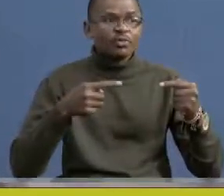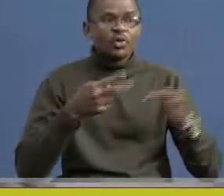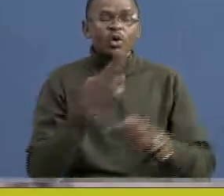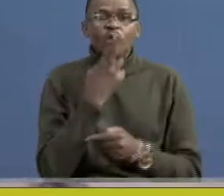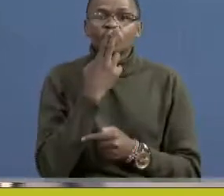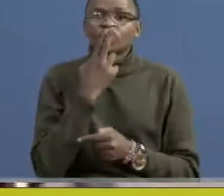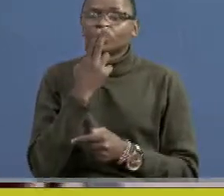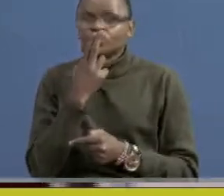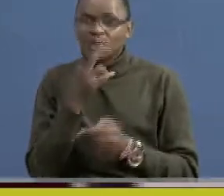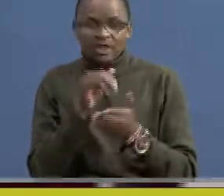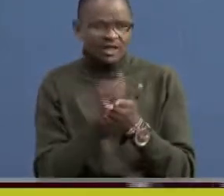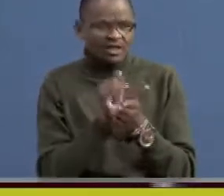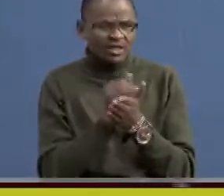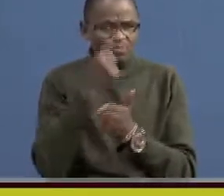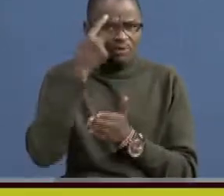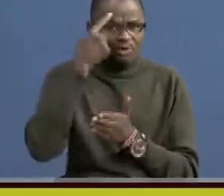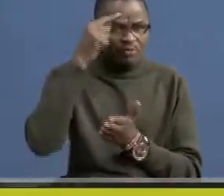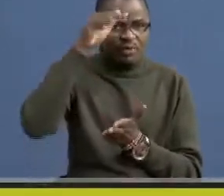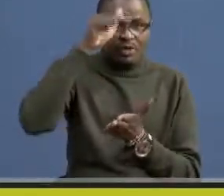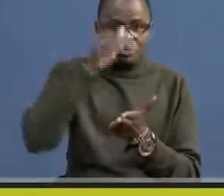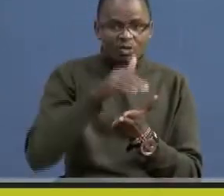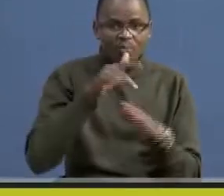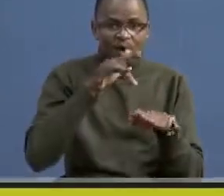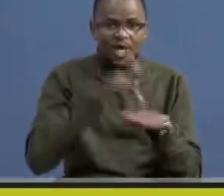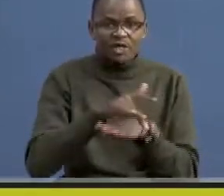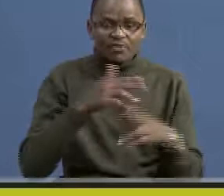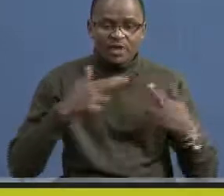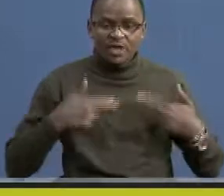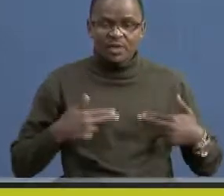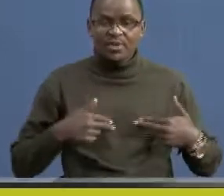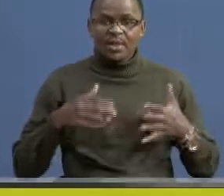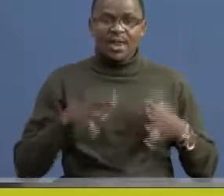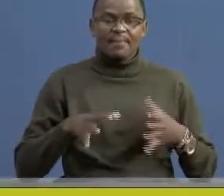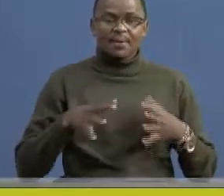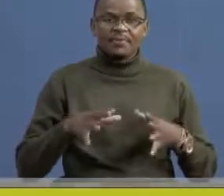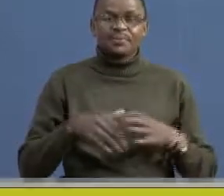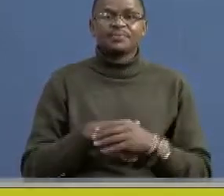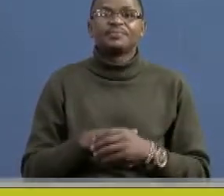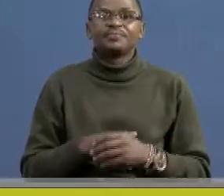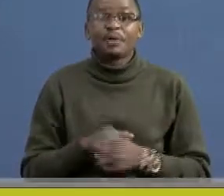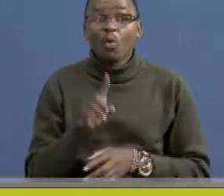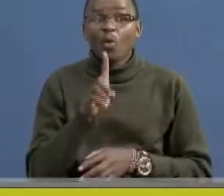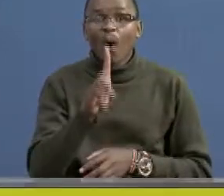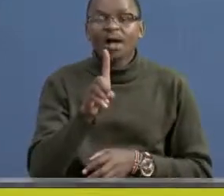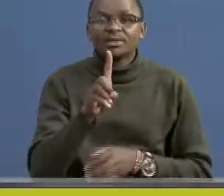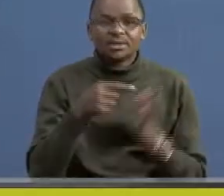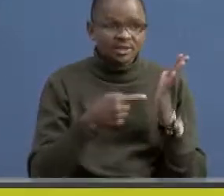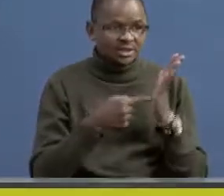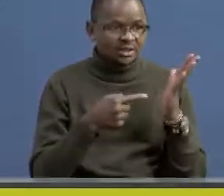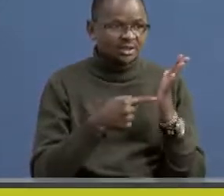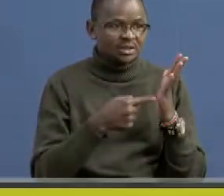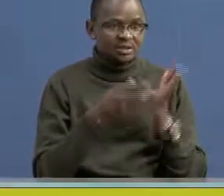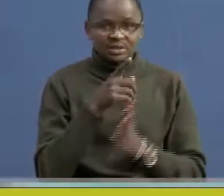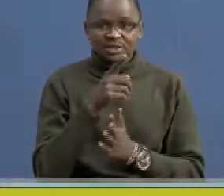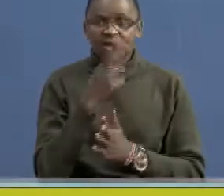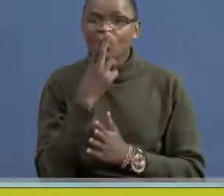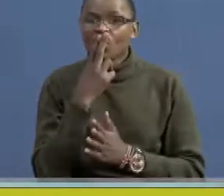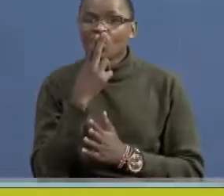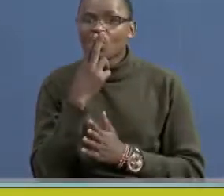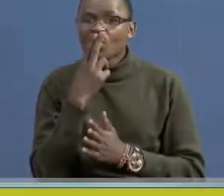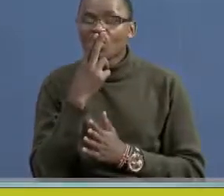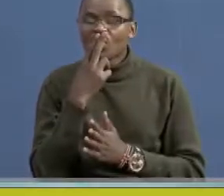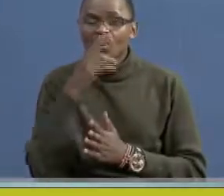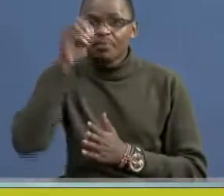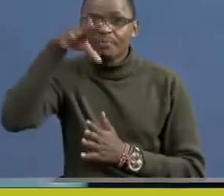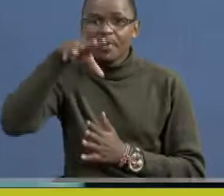sigara zinazodhaniwa kupunguza athari kwa afya ya binadamu. Mojawapo ya teknolojia hizi ni ile ya sigara za